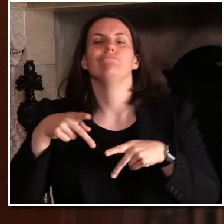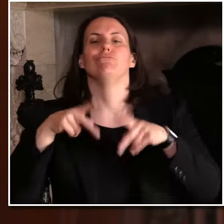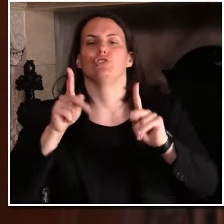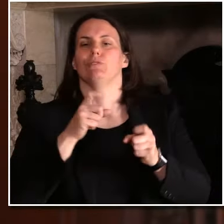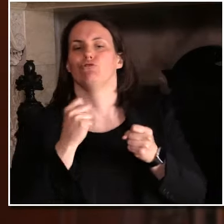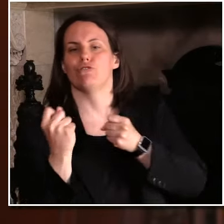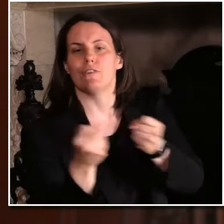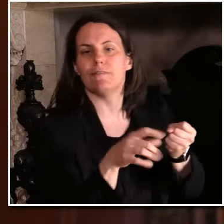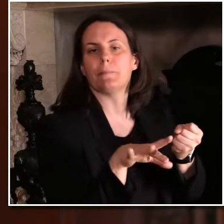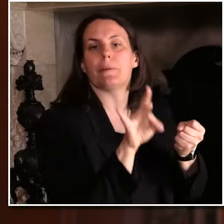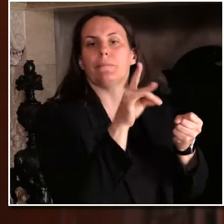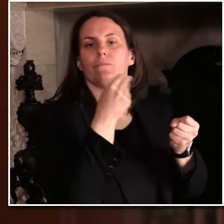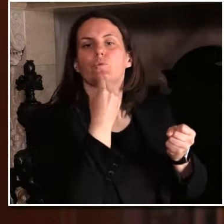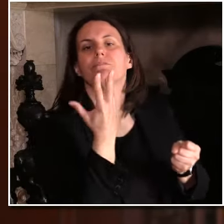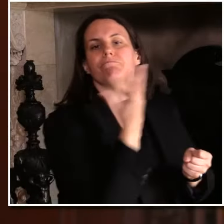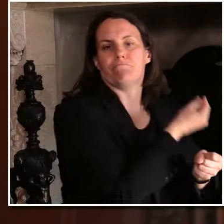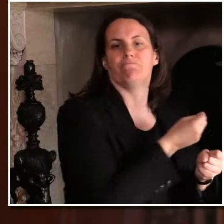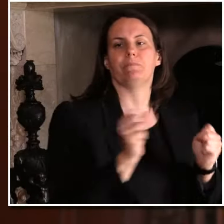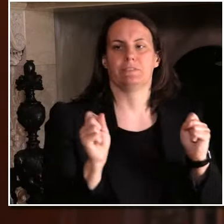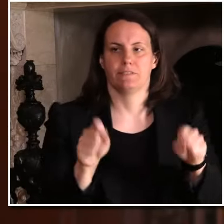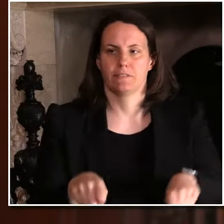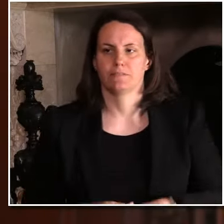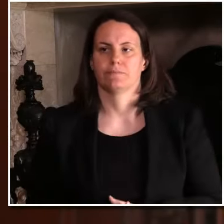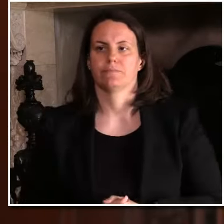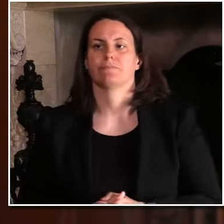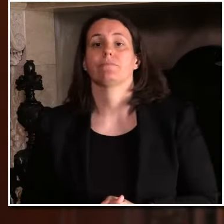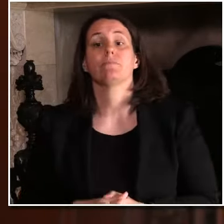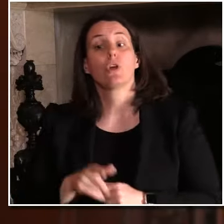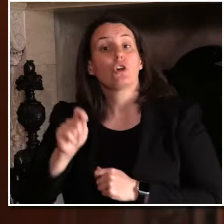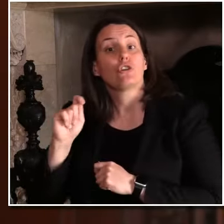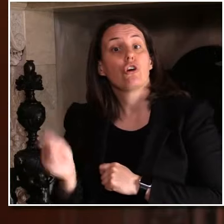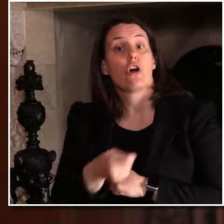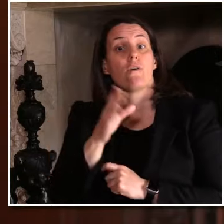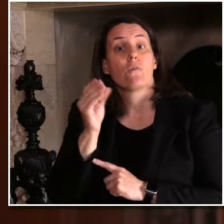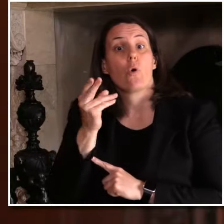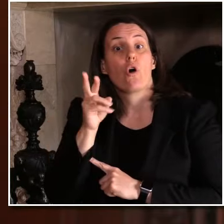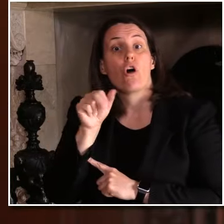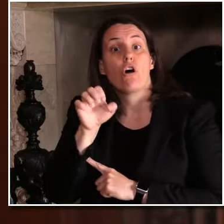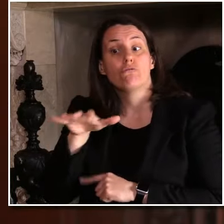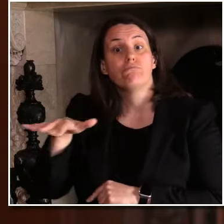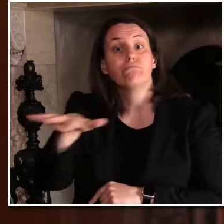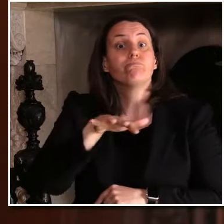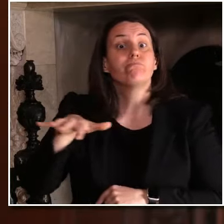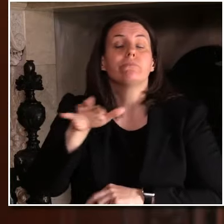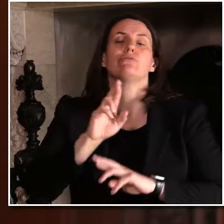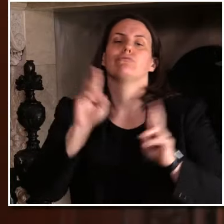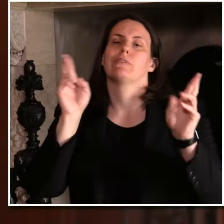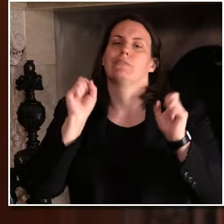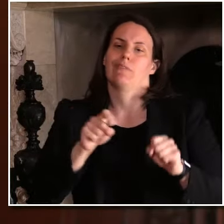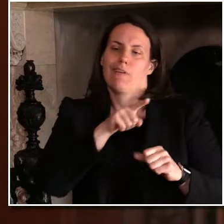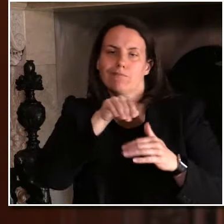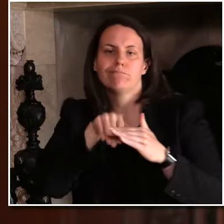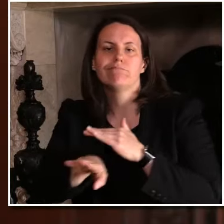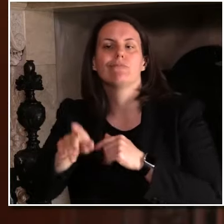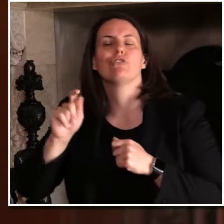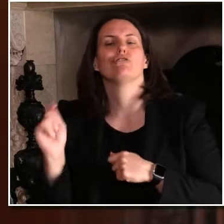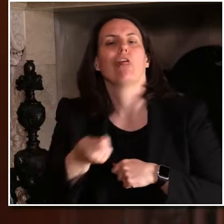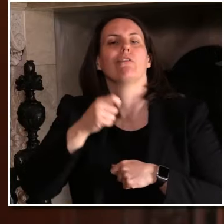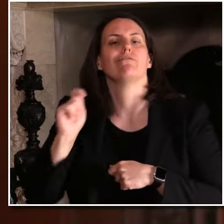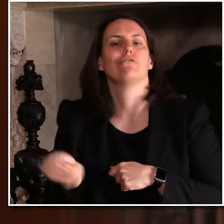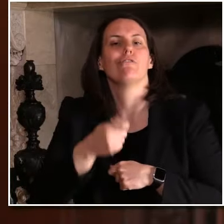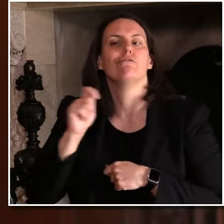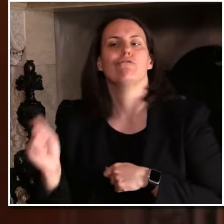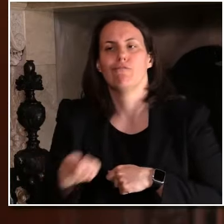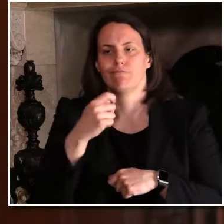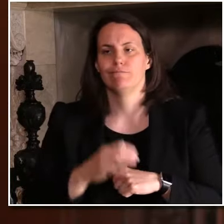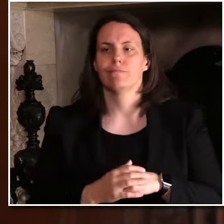tomorrow, golf courses may open up, which I know folks across our state have been asking for. You'll just need to schedule and pay